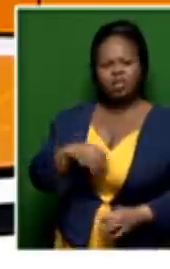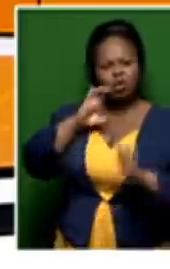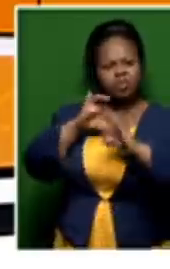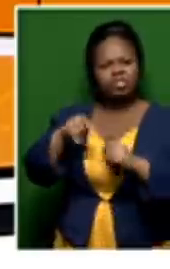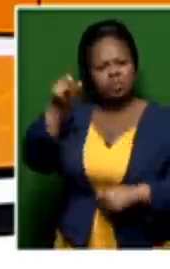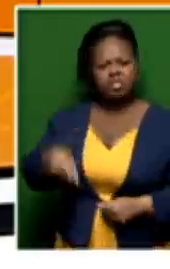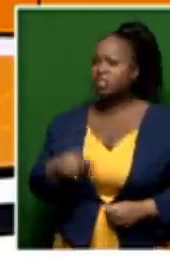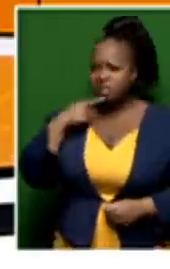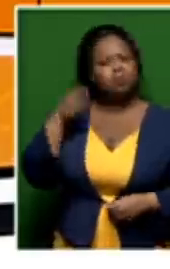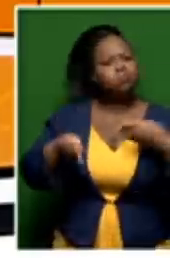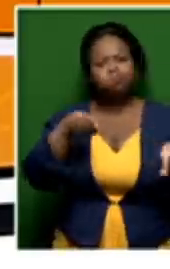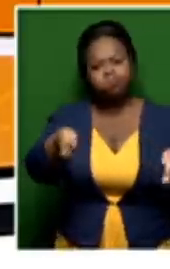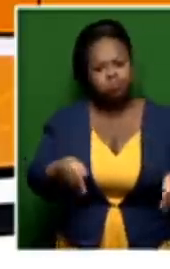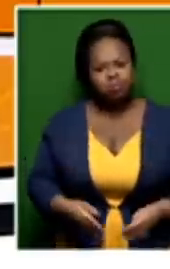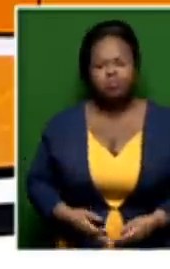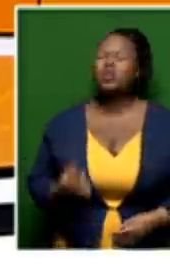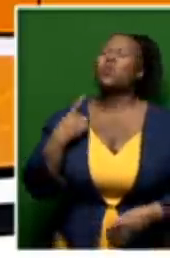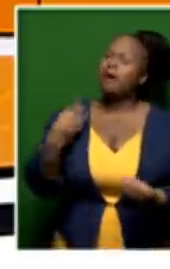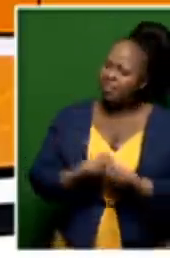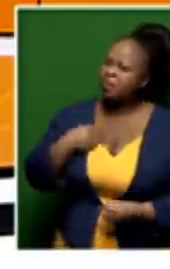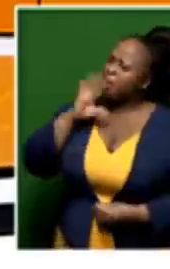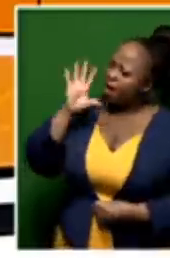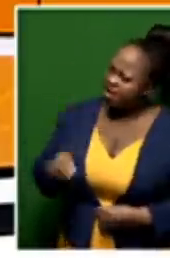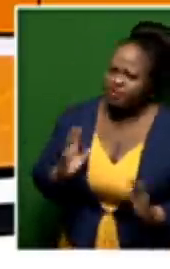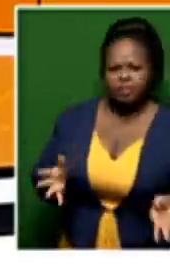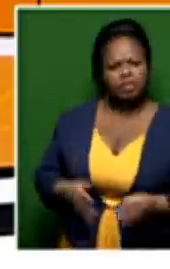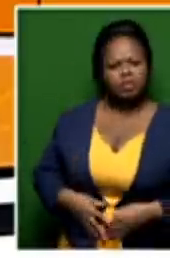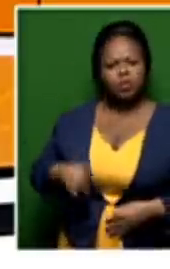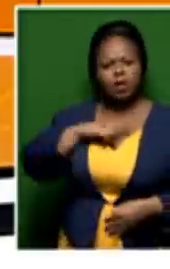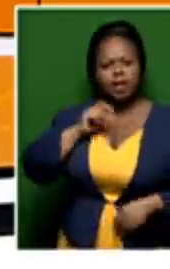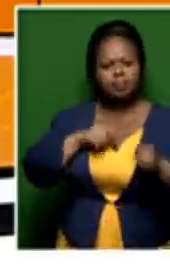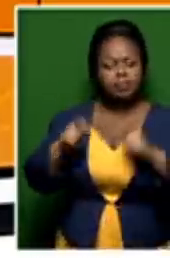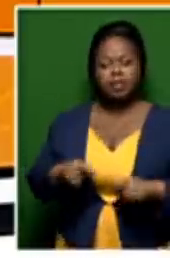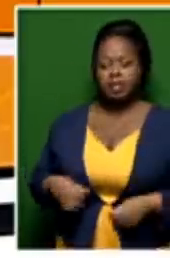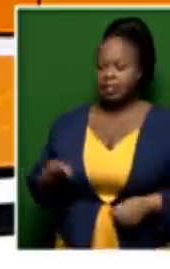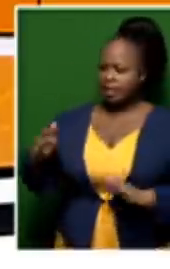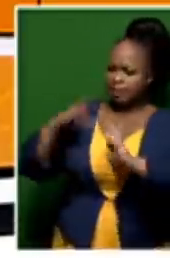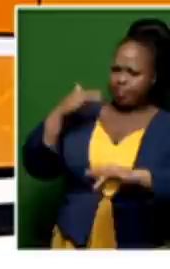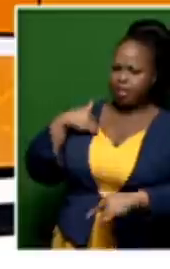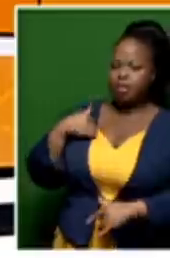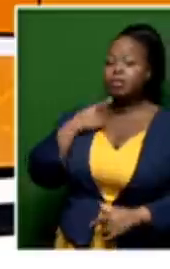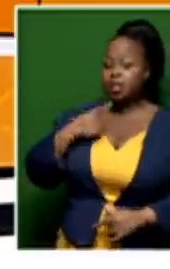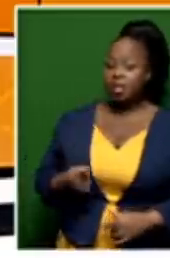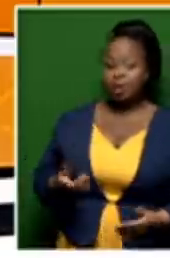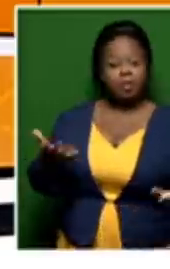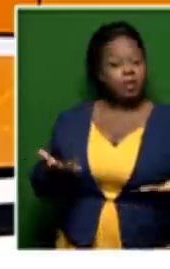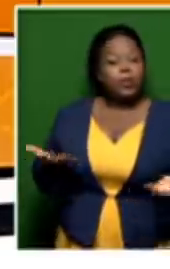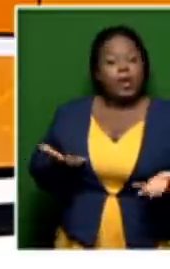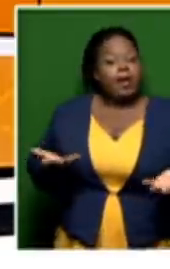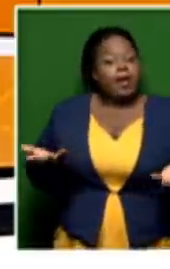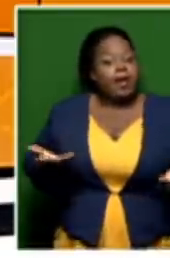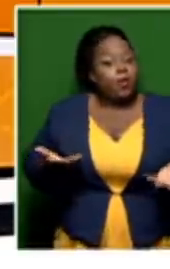said they are on the ground. And that was one of the questions I asked him. So people were writing in and saying to me, okay, but where are